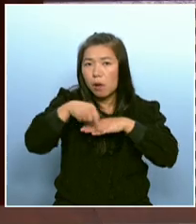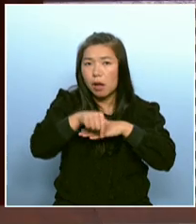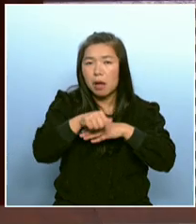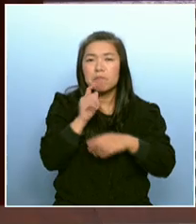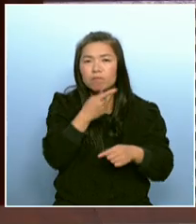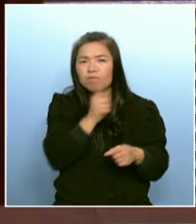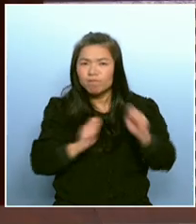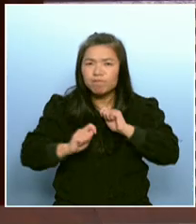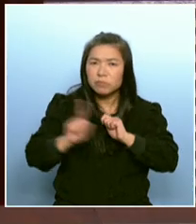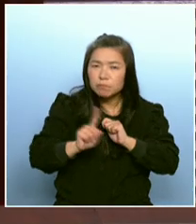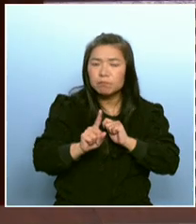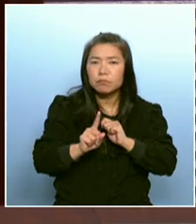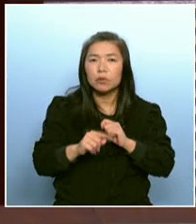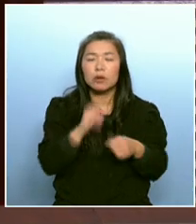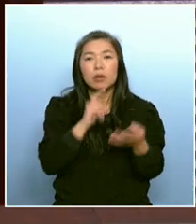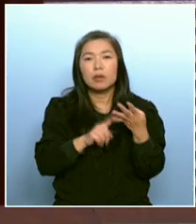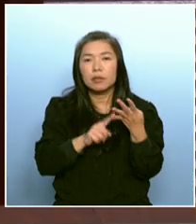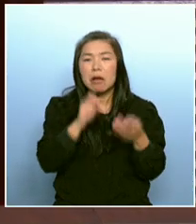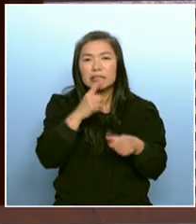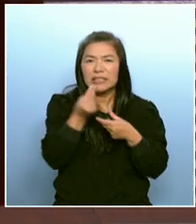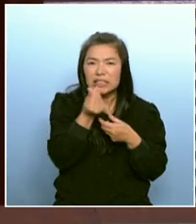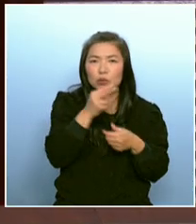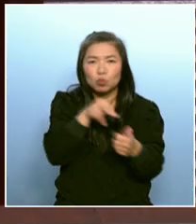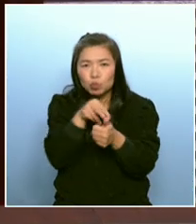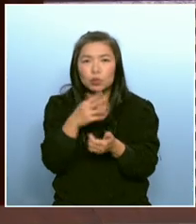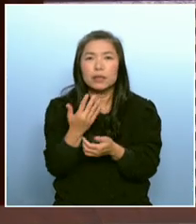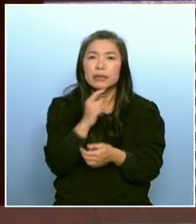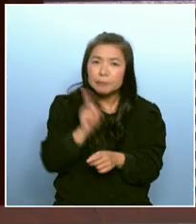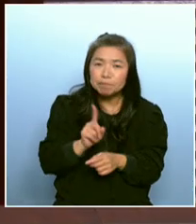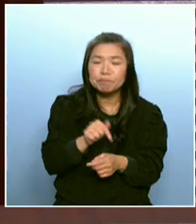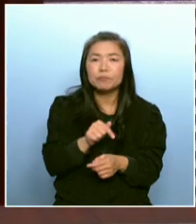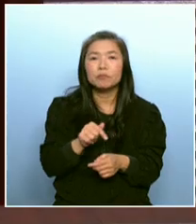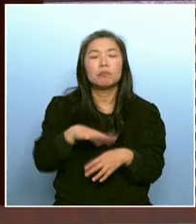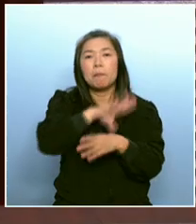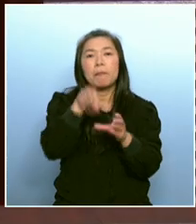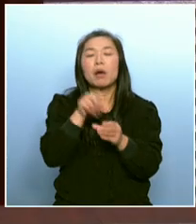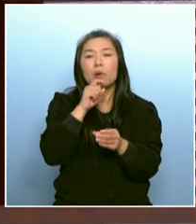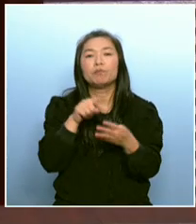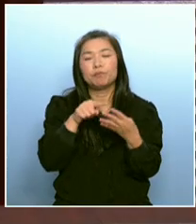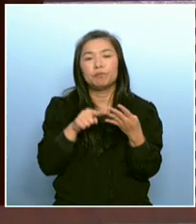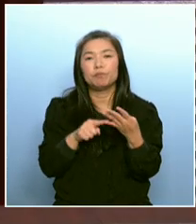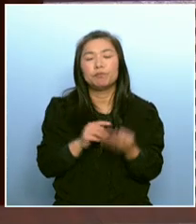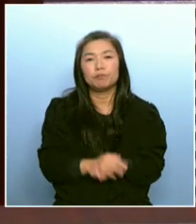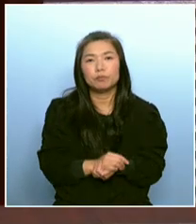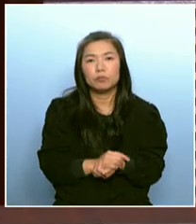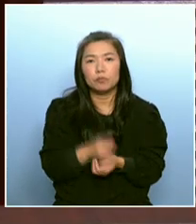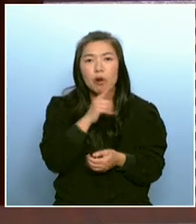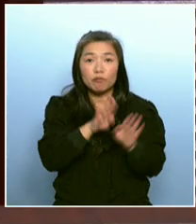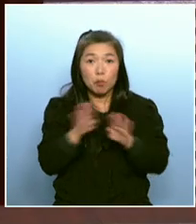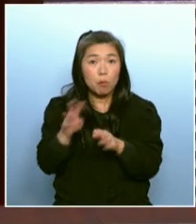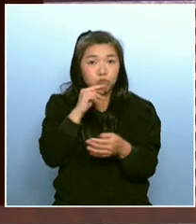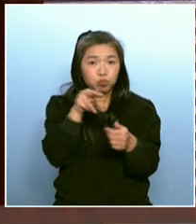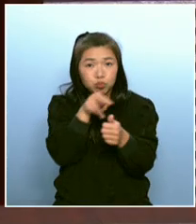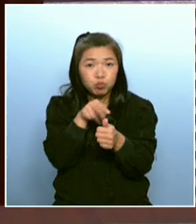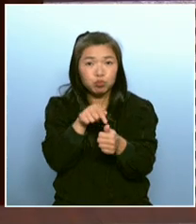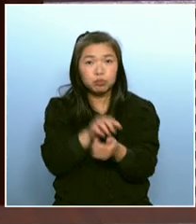organizations, as well as the past track record of these organizations, as well as their financial management